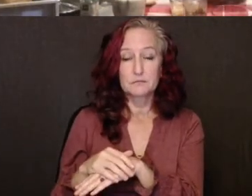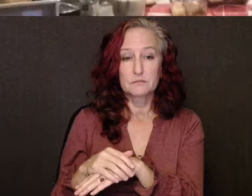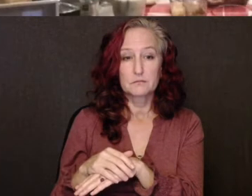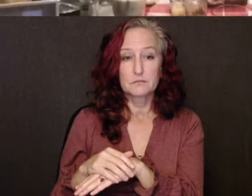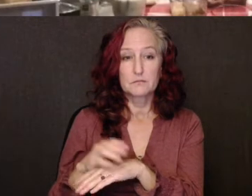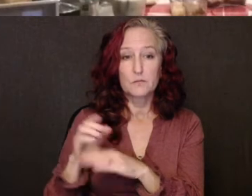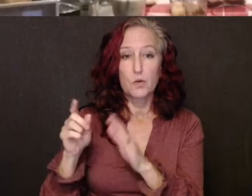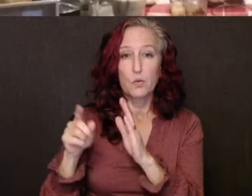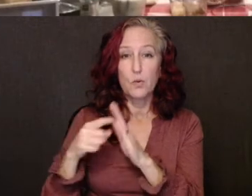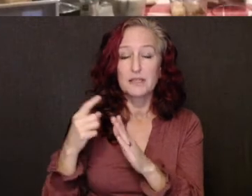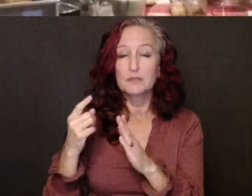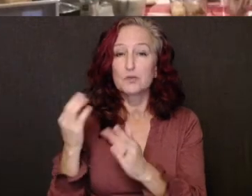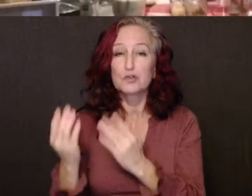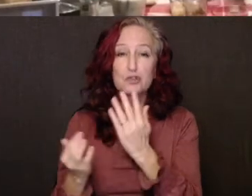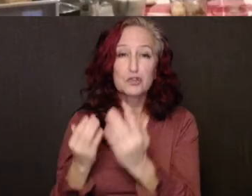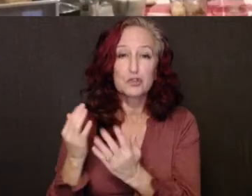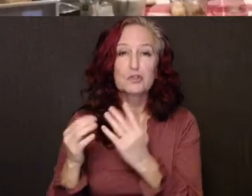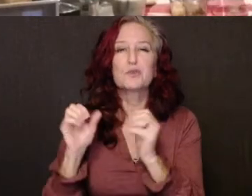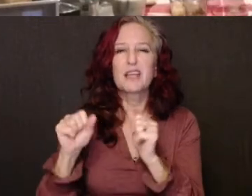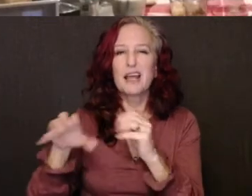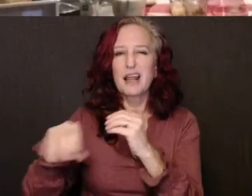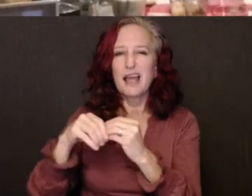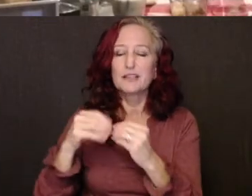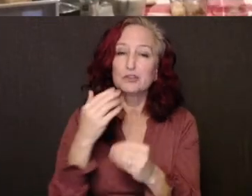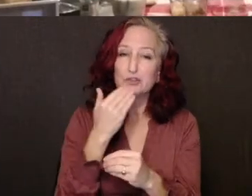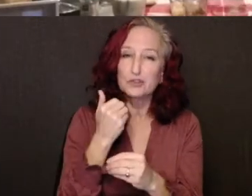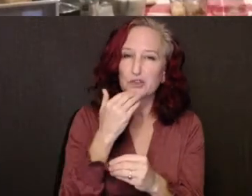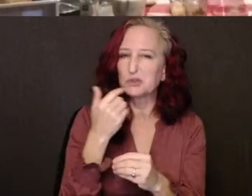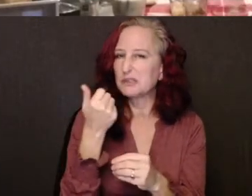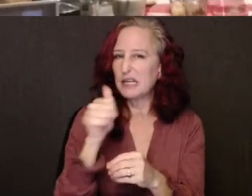way. Yes, a little goes a long way for sure.